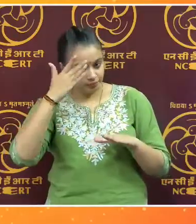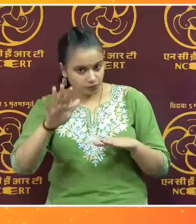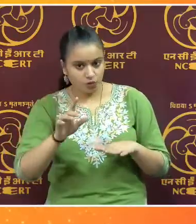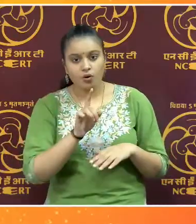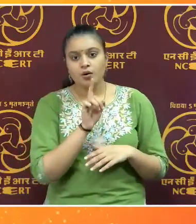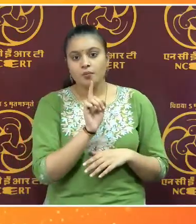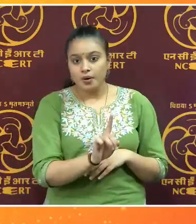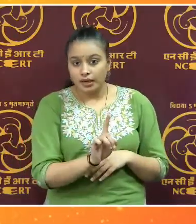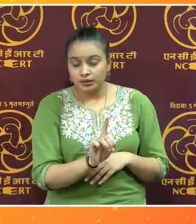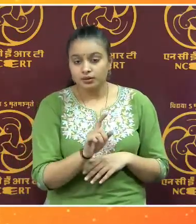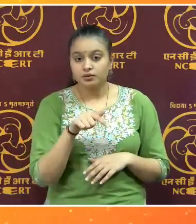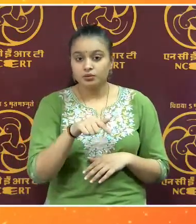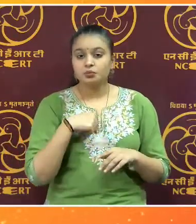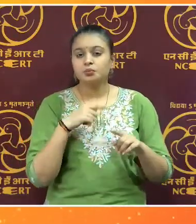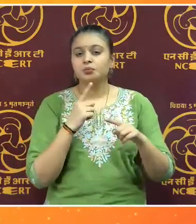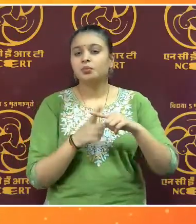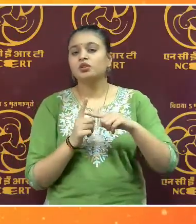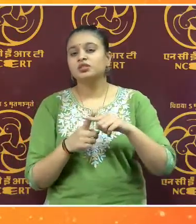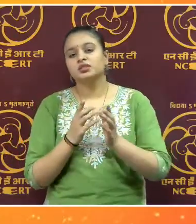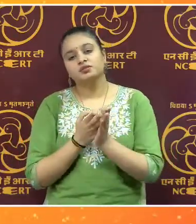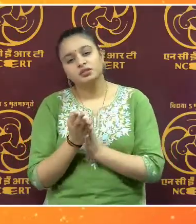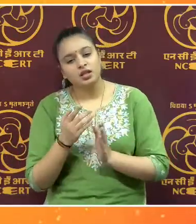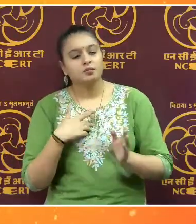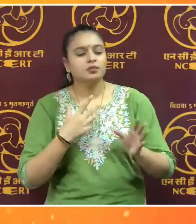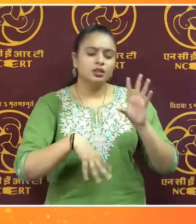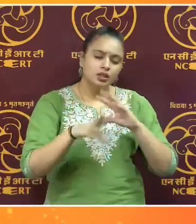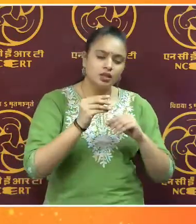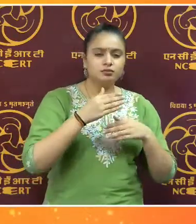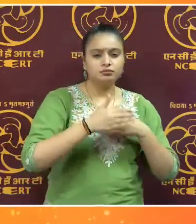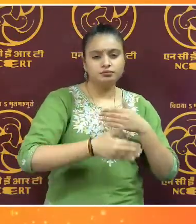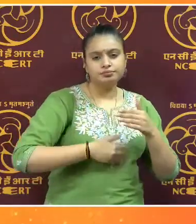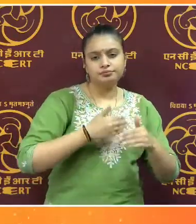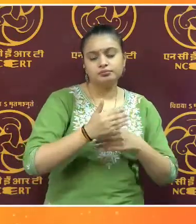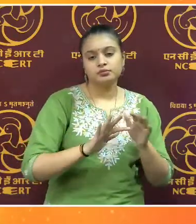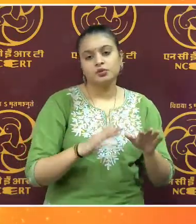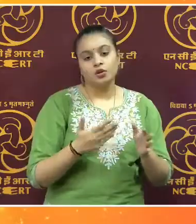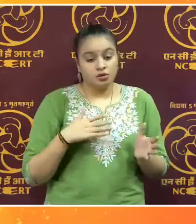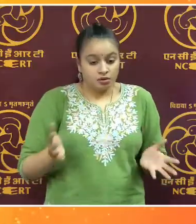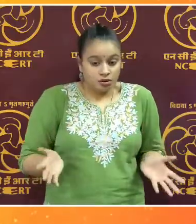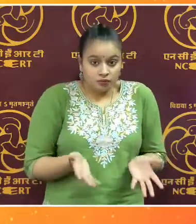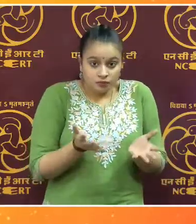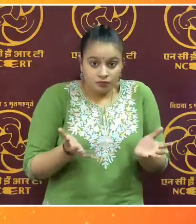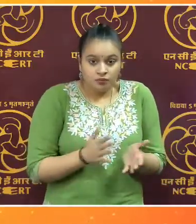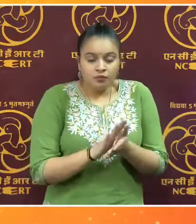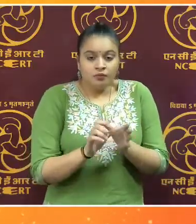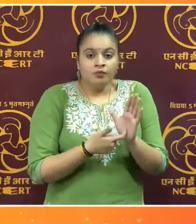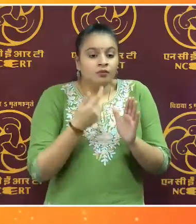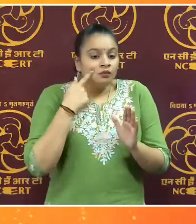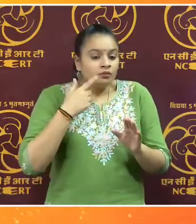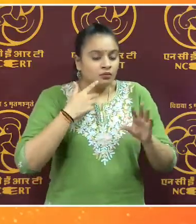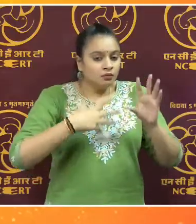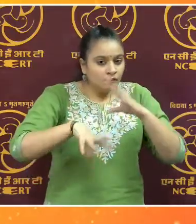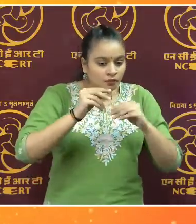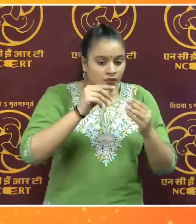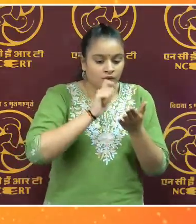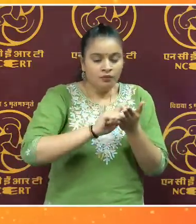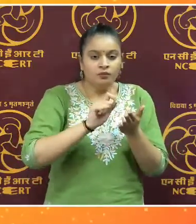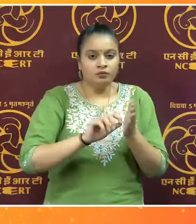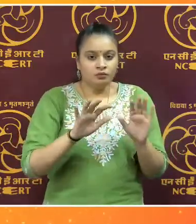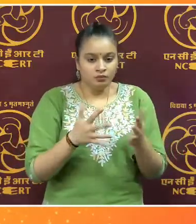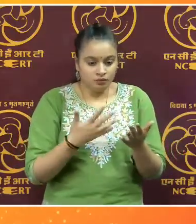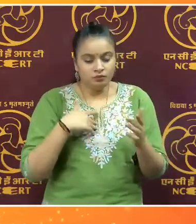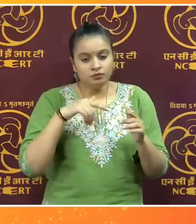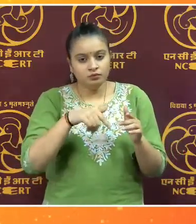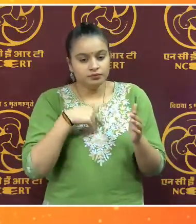very positive that he will learn, and also he's also encouraging Hari to learn how to write.